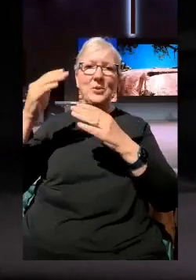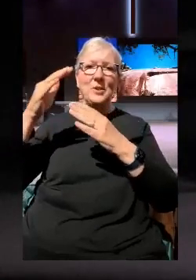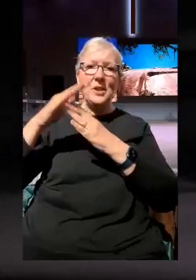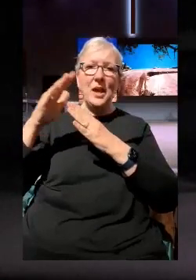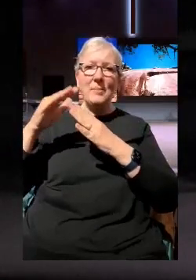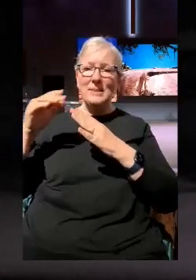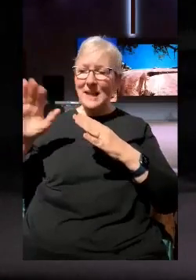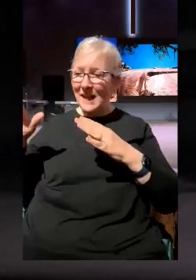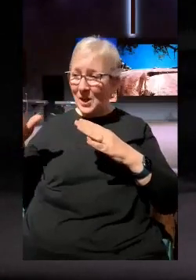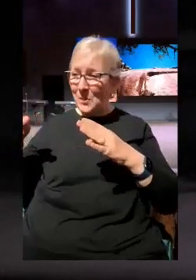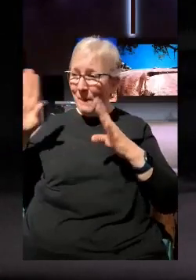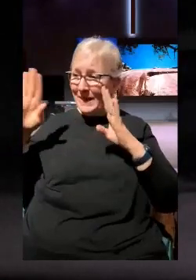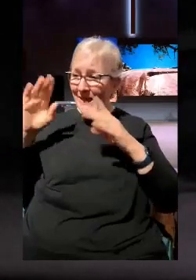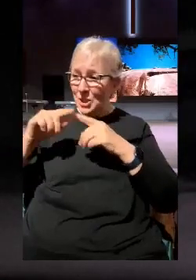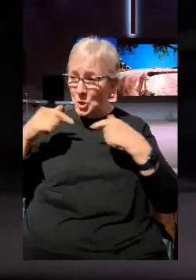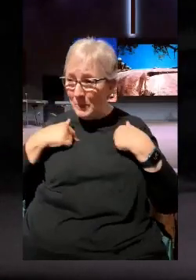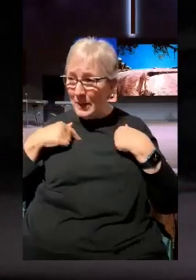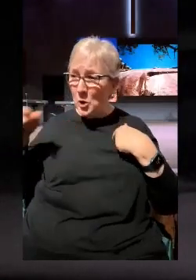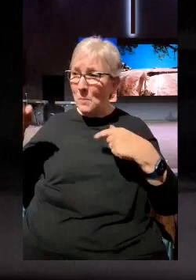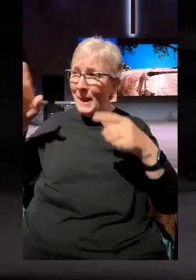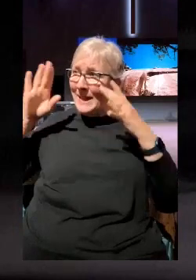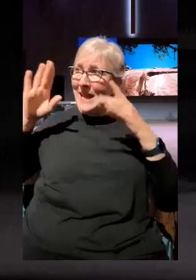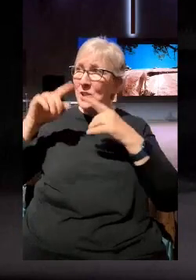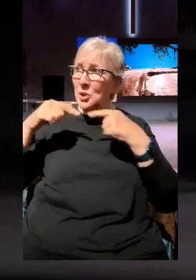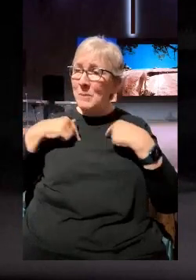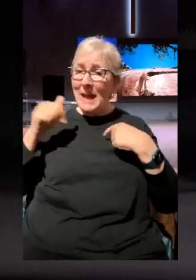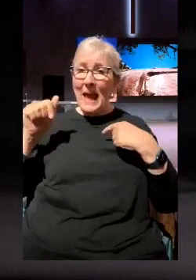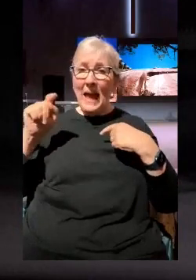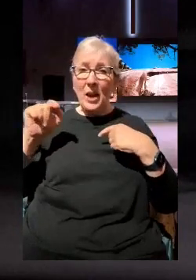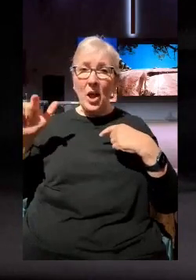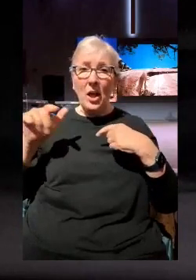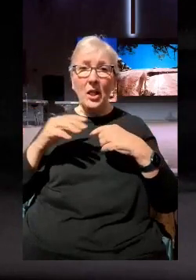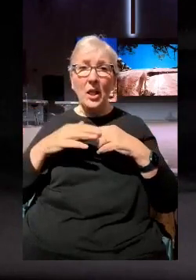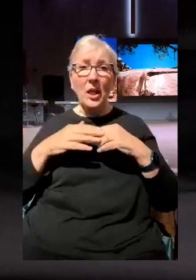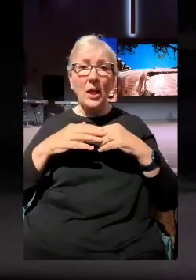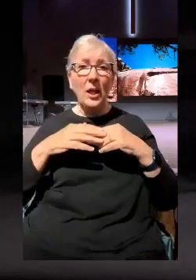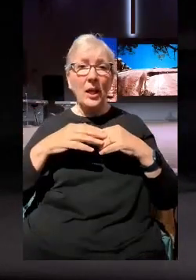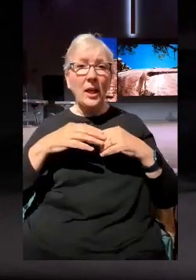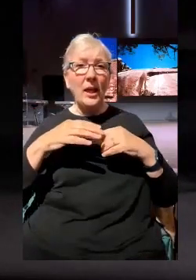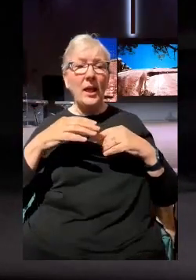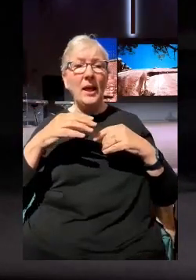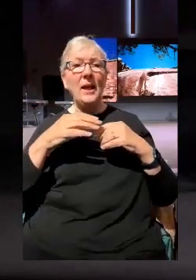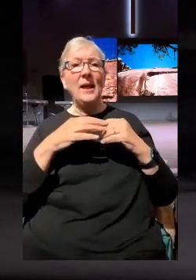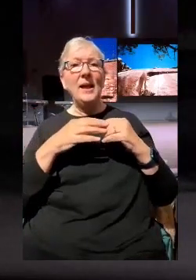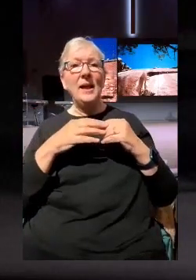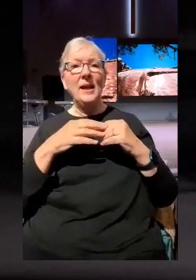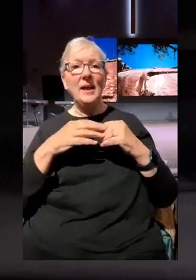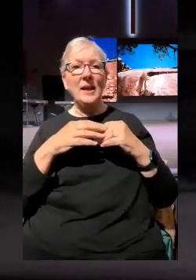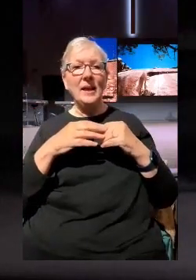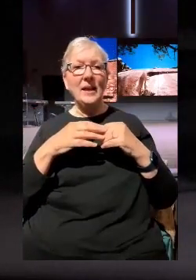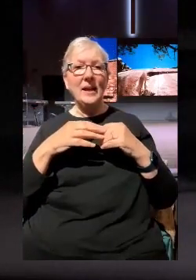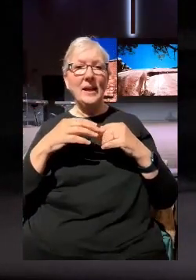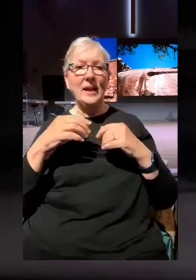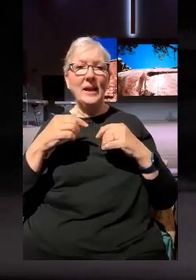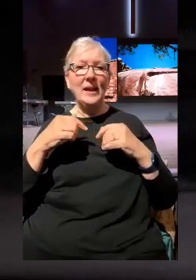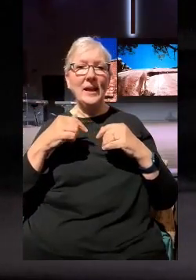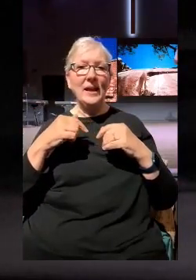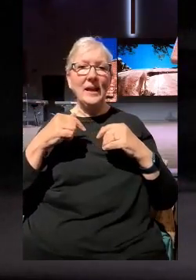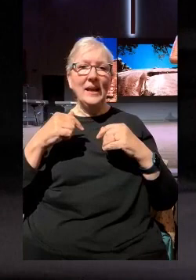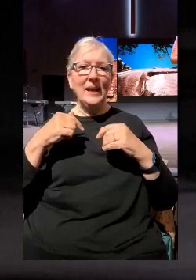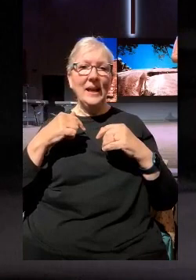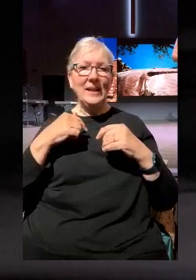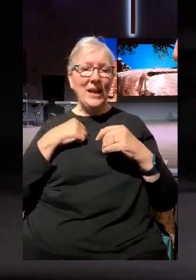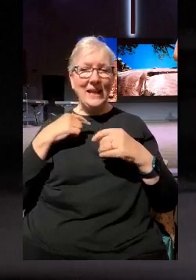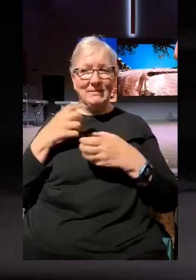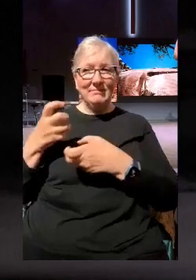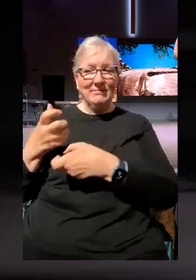paying attention to me at all? And she'd go, oh, sorry, yeah, and I didn't take to rock climbing, let me put it that